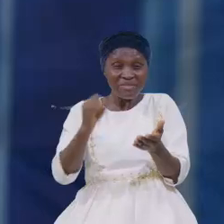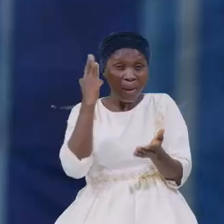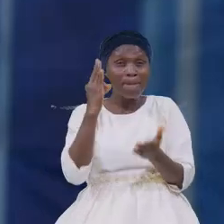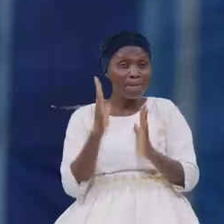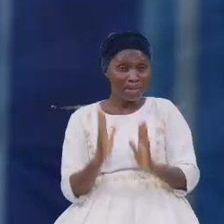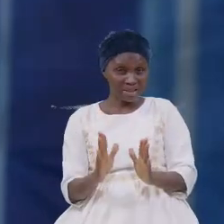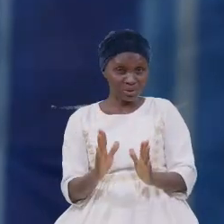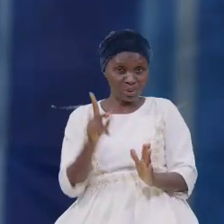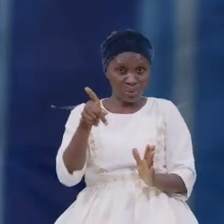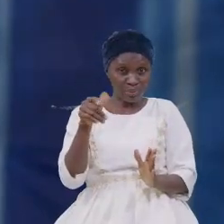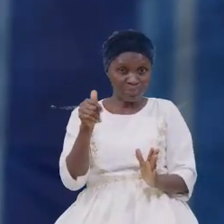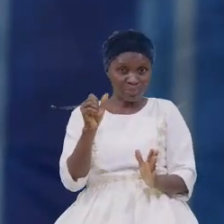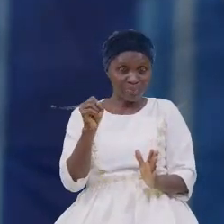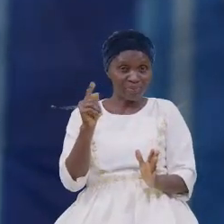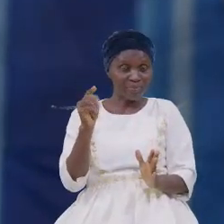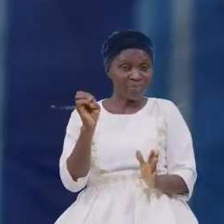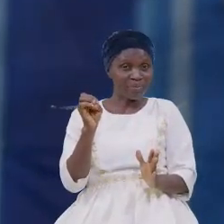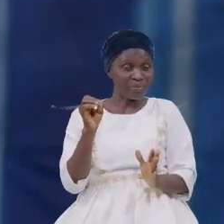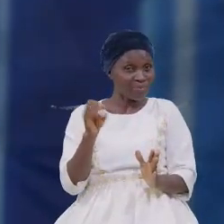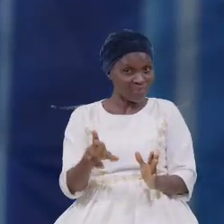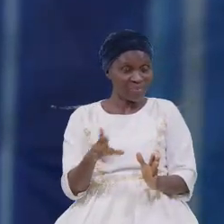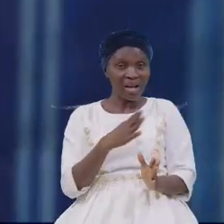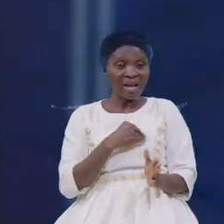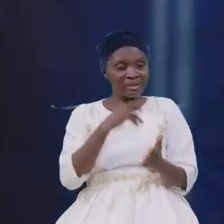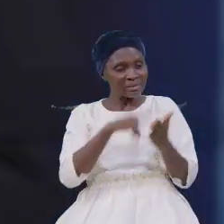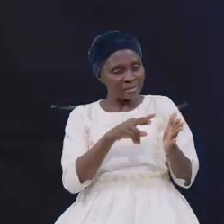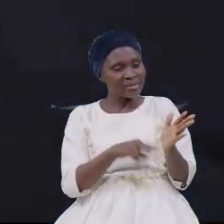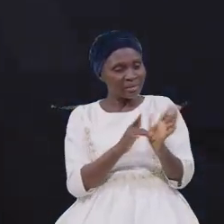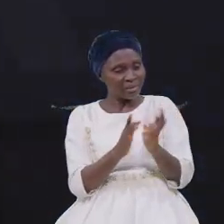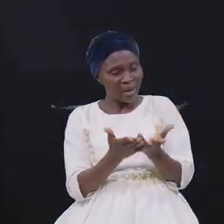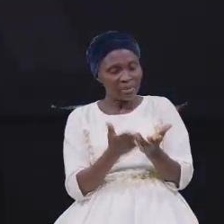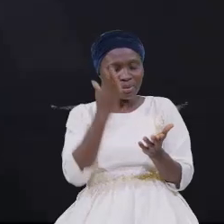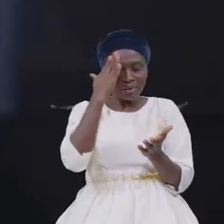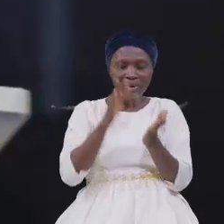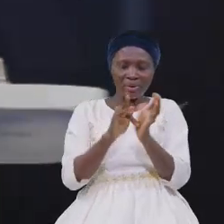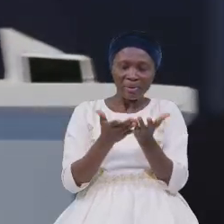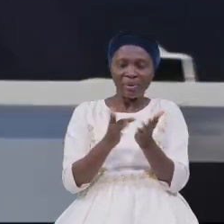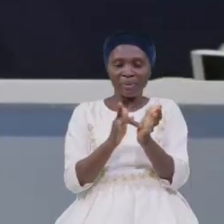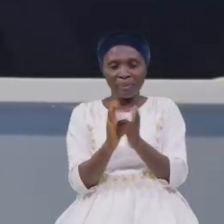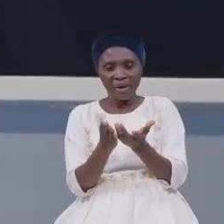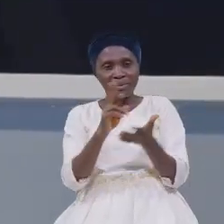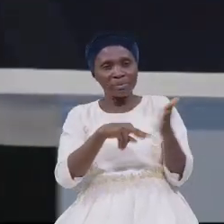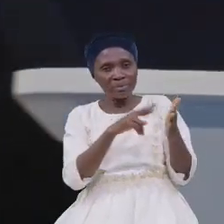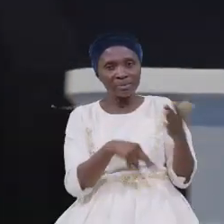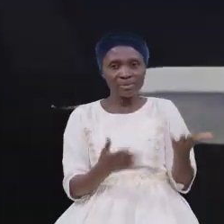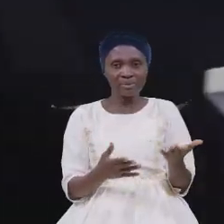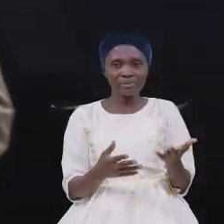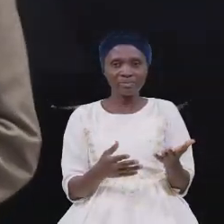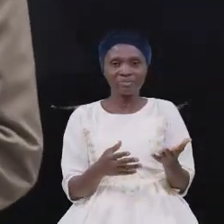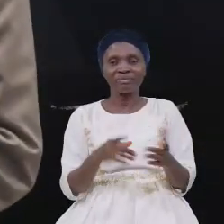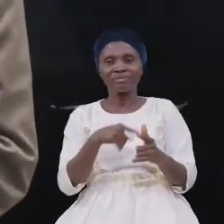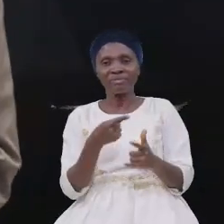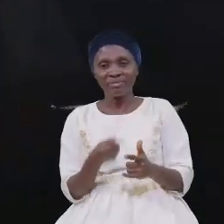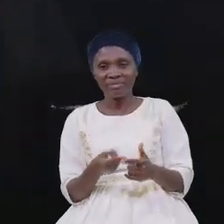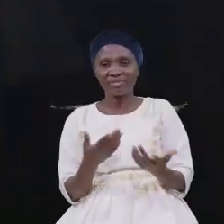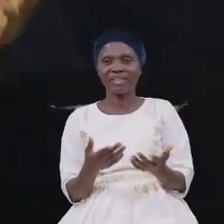and good future before them. And they say, what's happening? They call somebody Satan, they